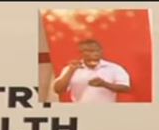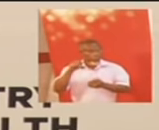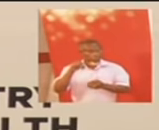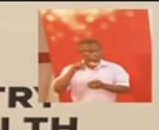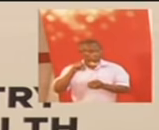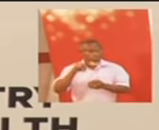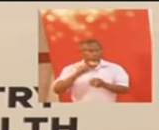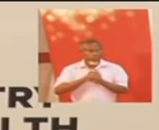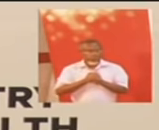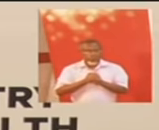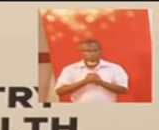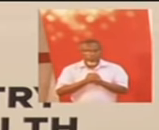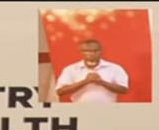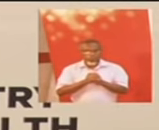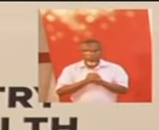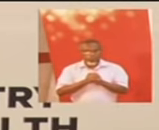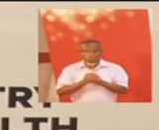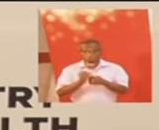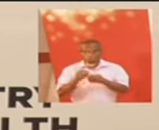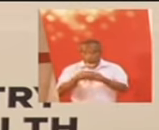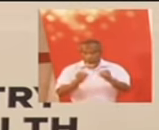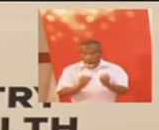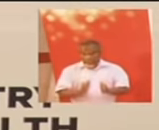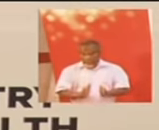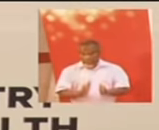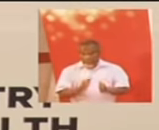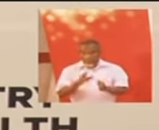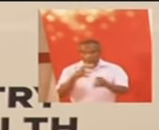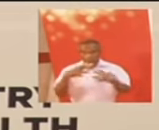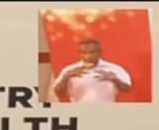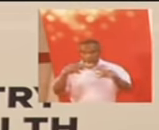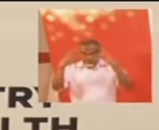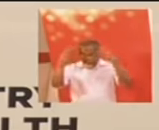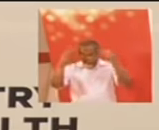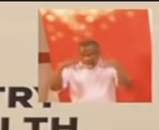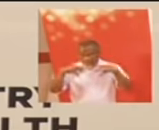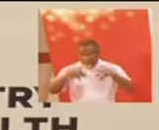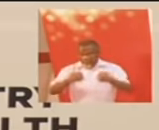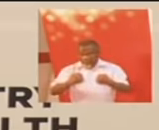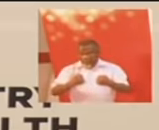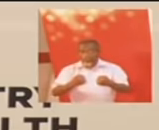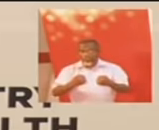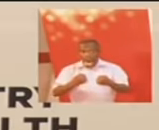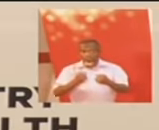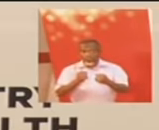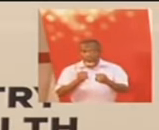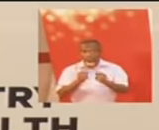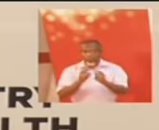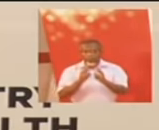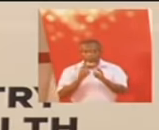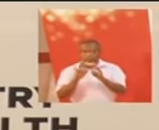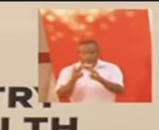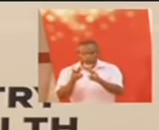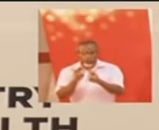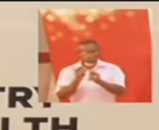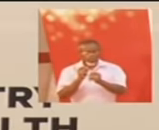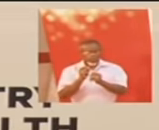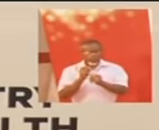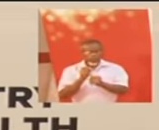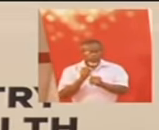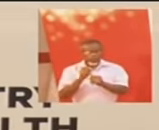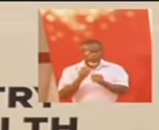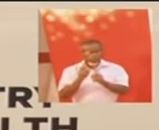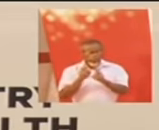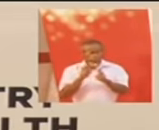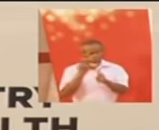Ministry of Health has been paying visits to the 23 stations that have been giving the vaccines 8 to 4, Monday to